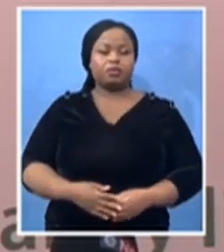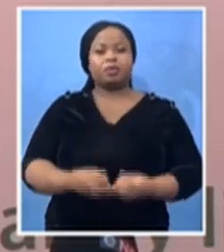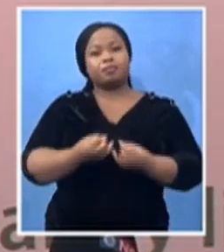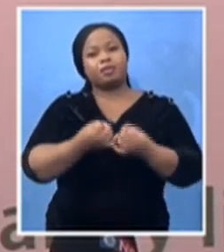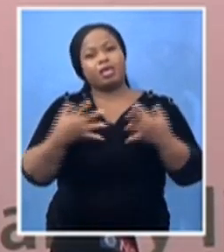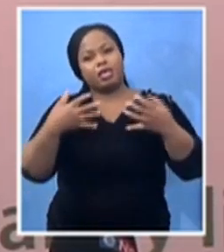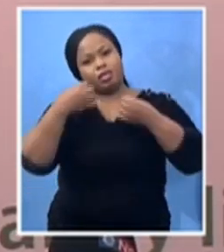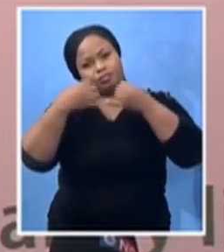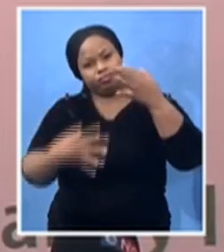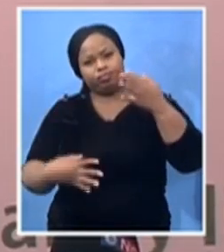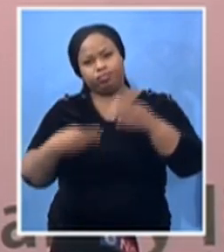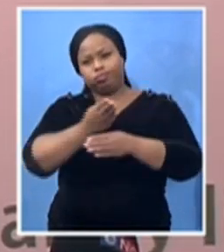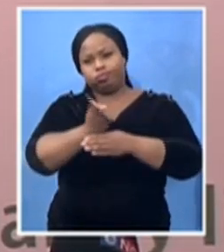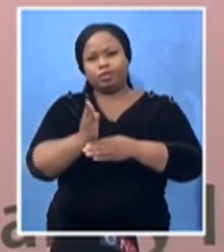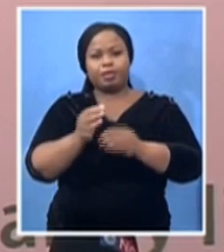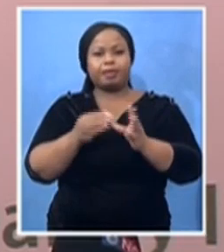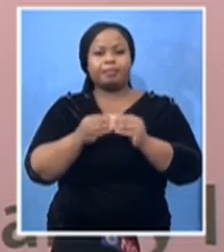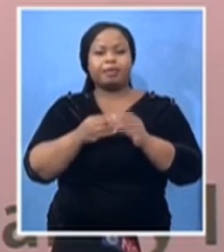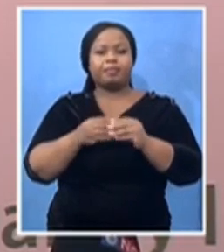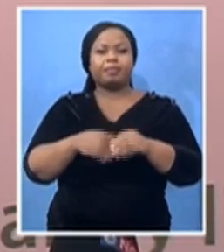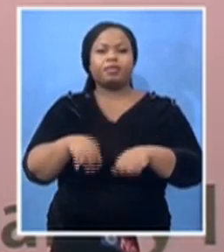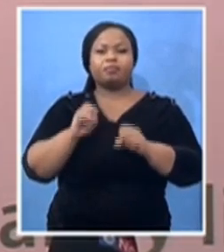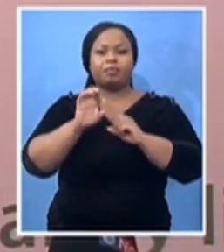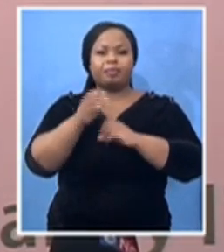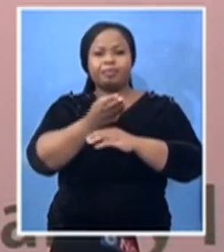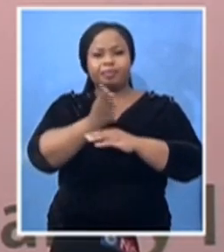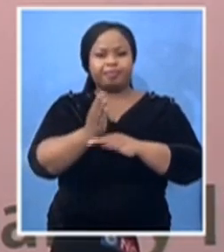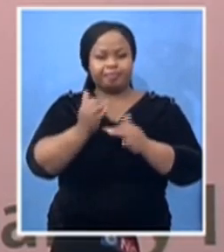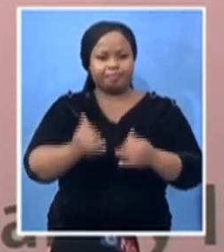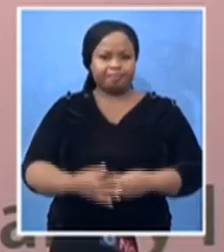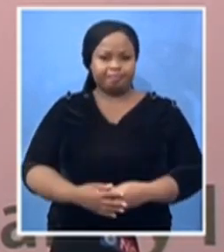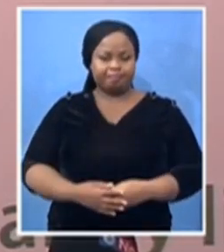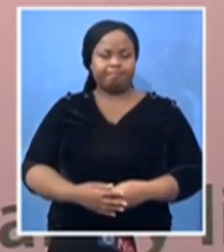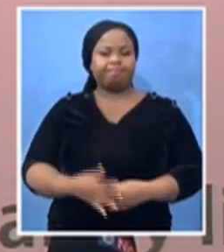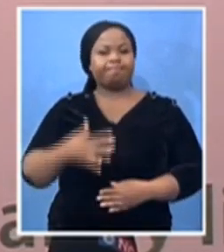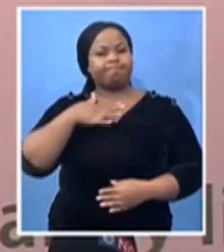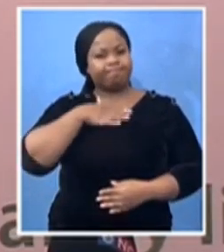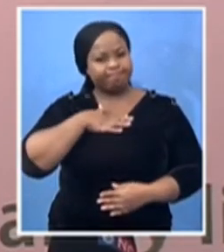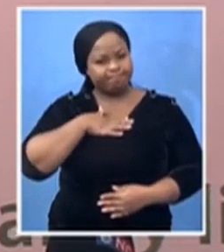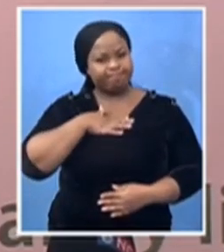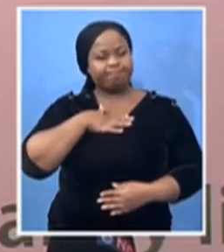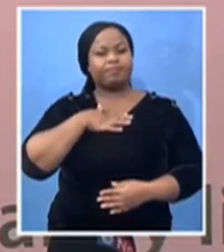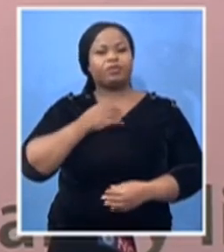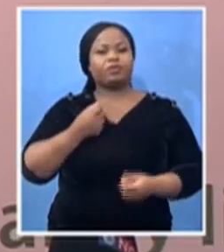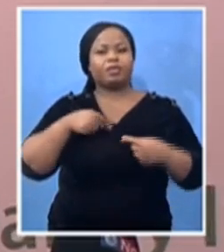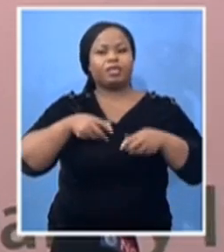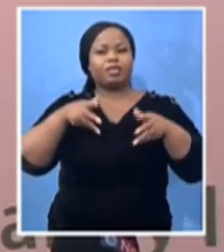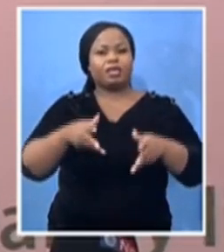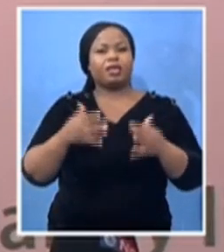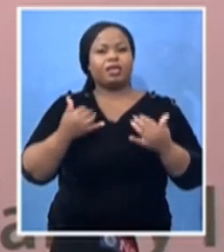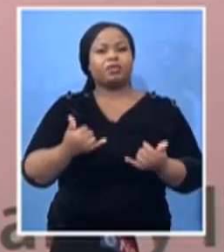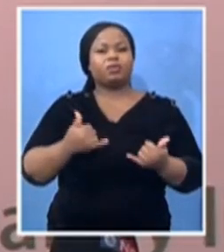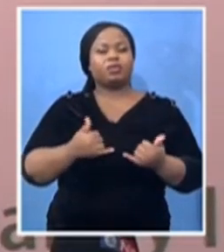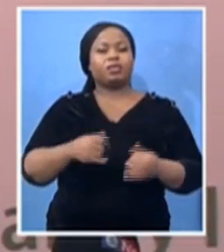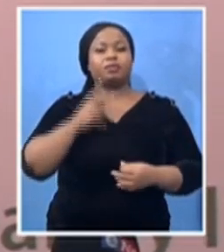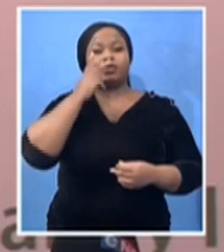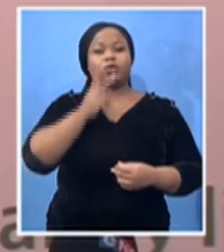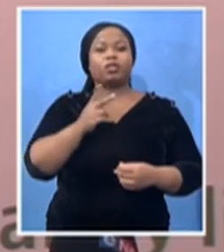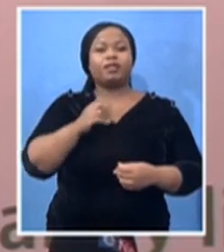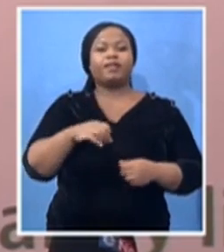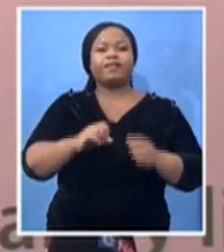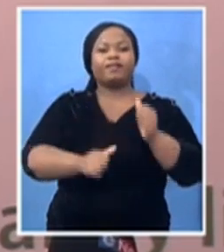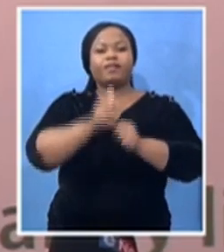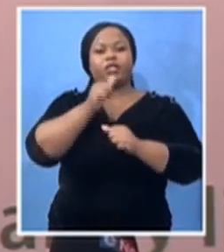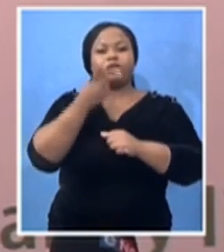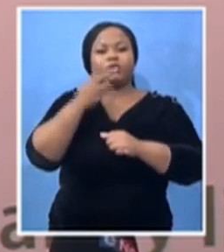press. It is an honor to be here today to witness the first 20 ventilators of the first shipment of 50